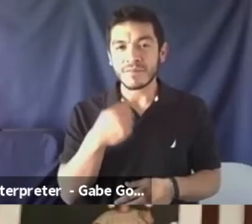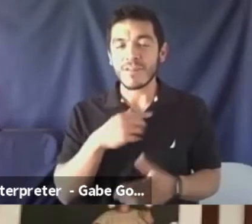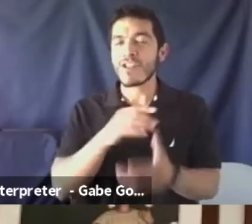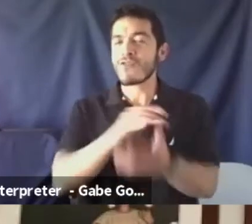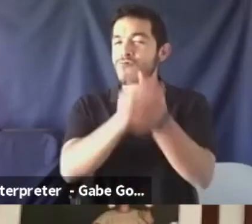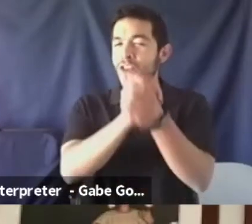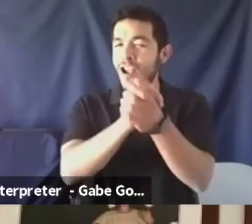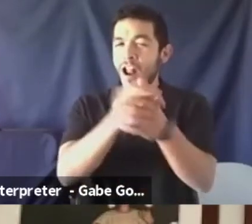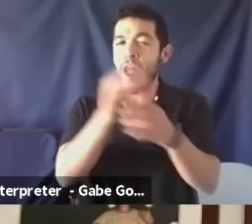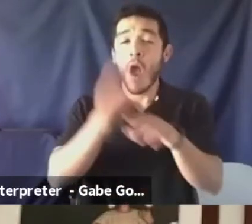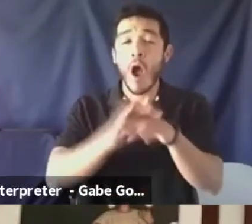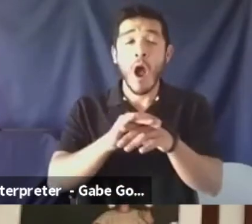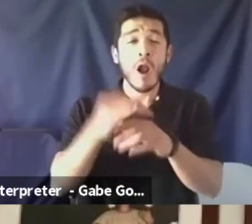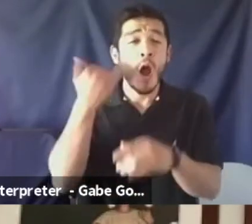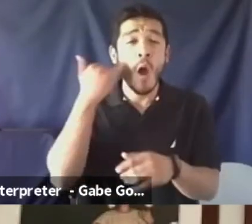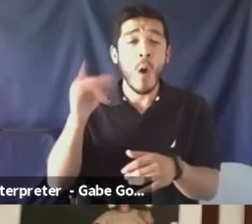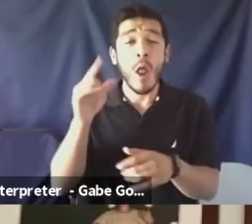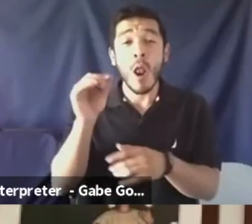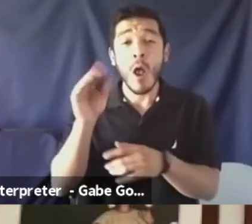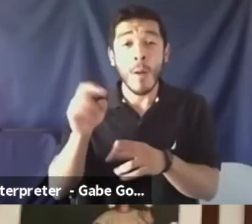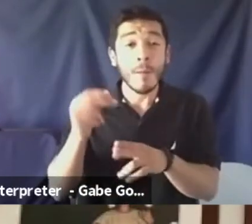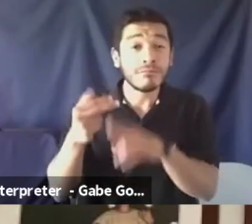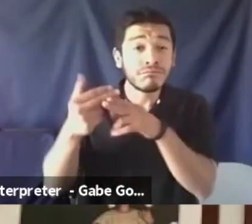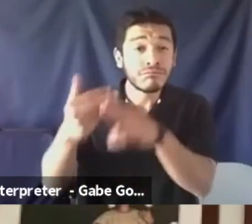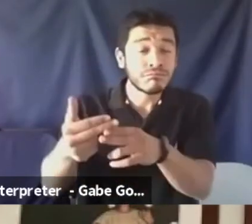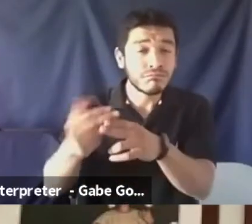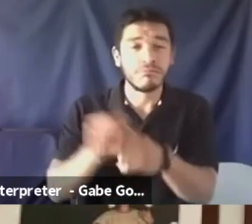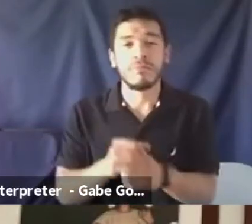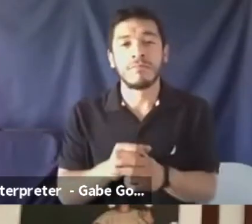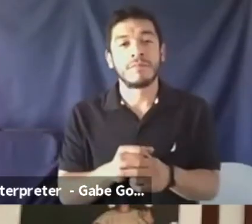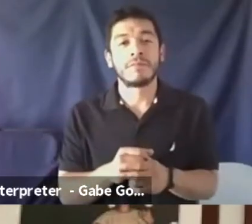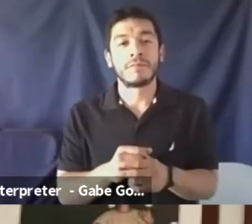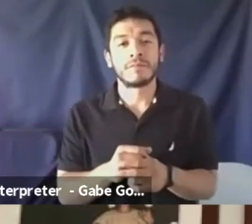congratulations on the Golden Globe, noms,